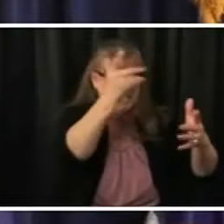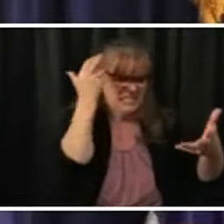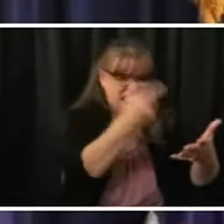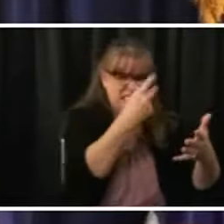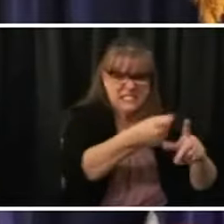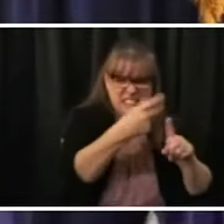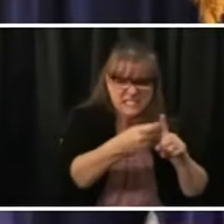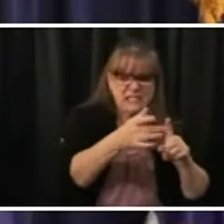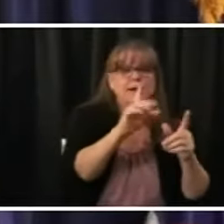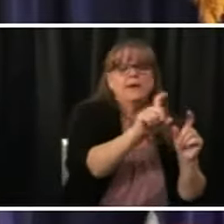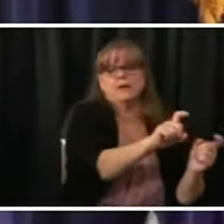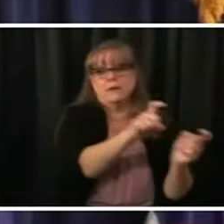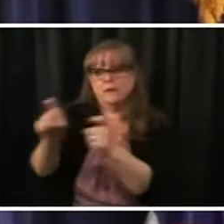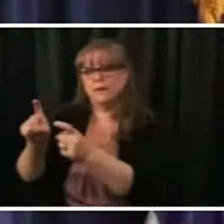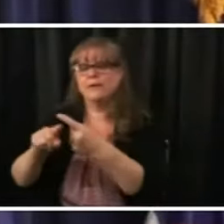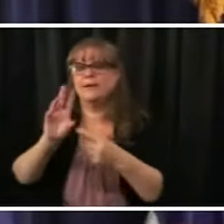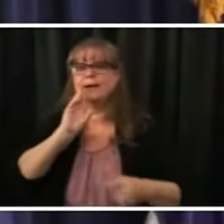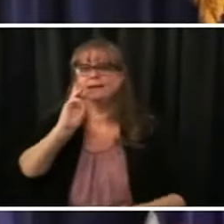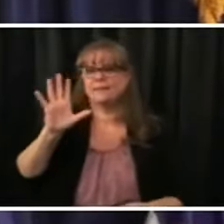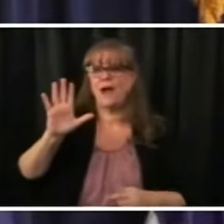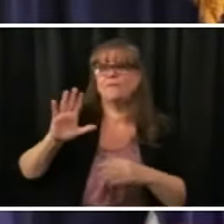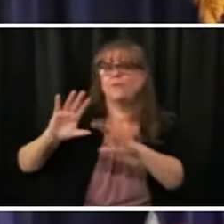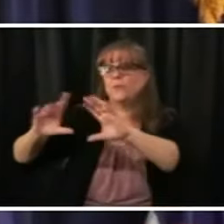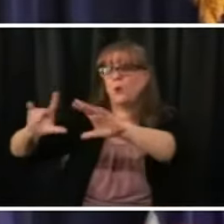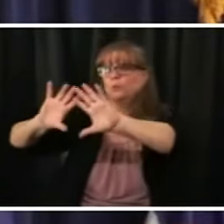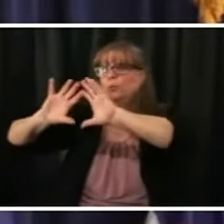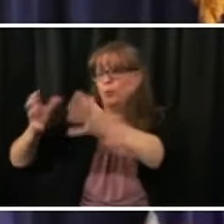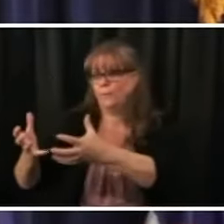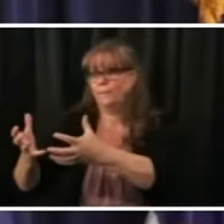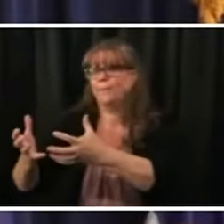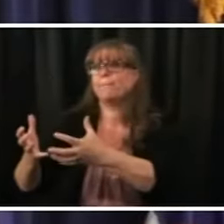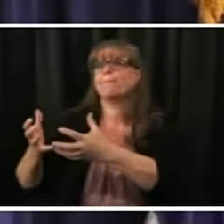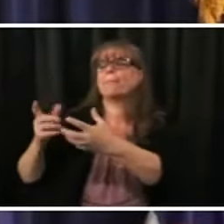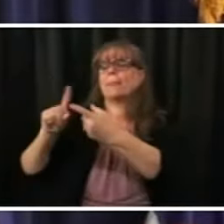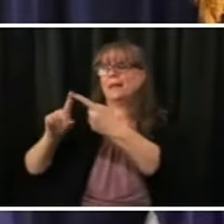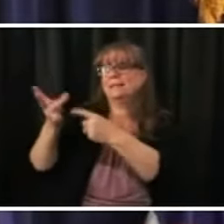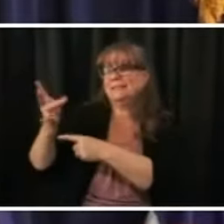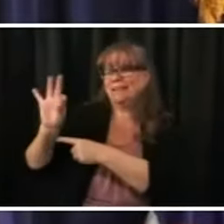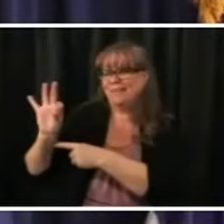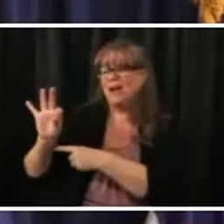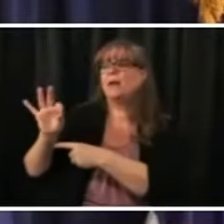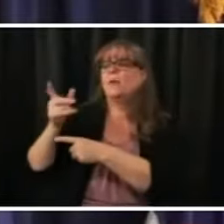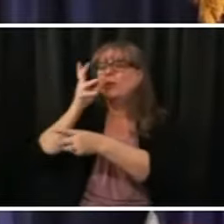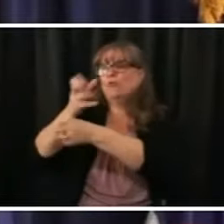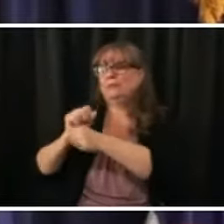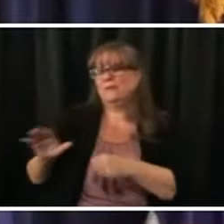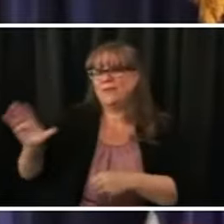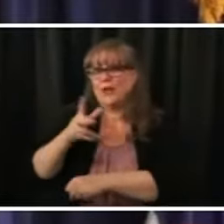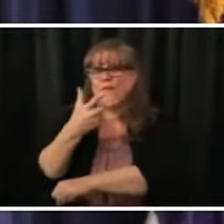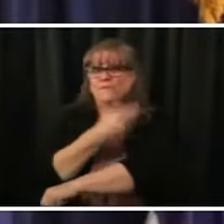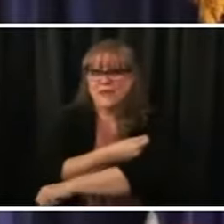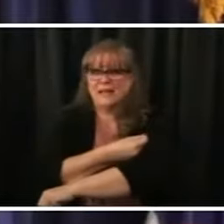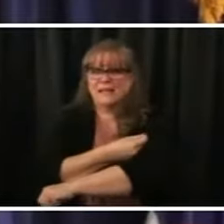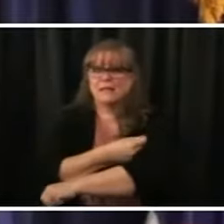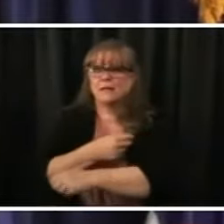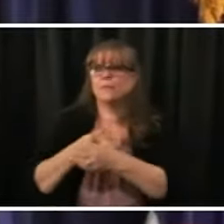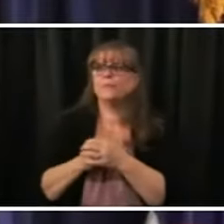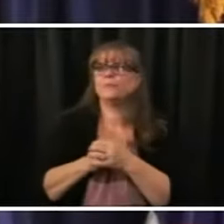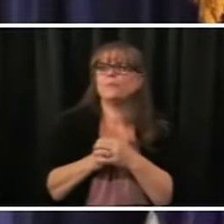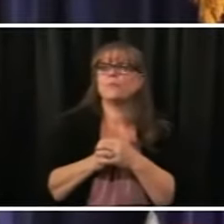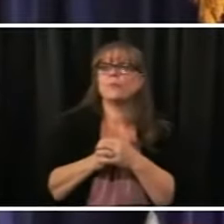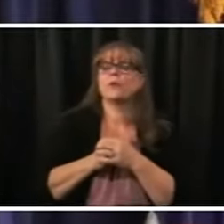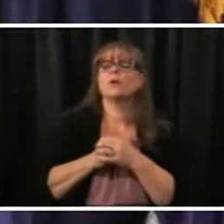So 65 to 69, there's some that are starting to get mixed in this week in different parts of our state that have made more progress with 70 and up. There'll be